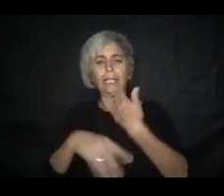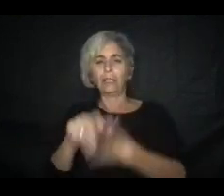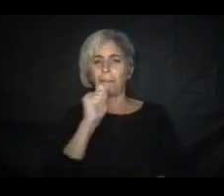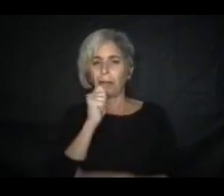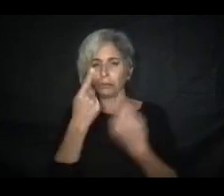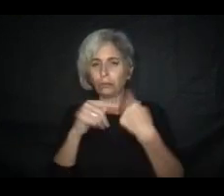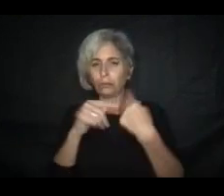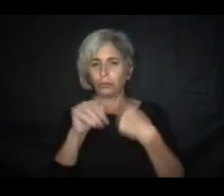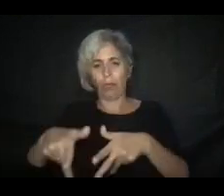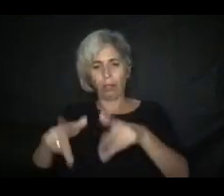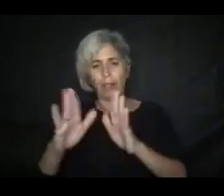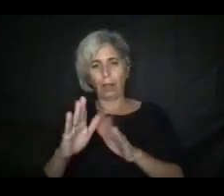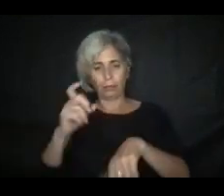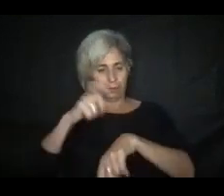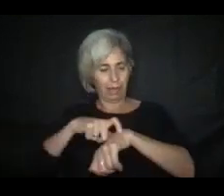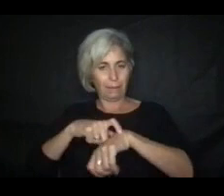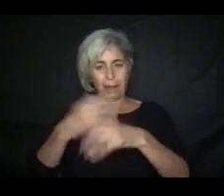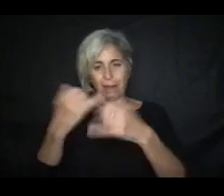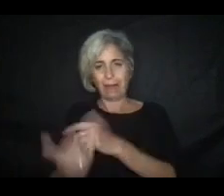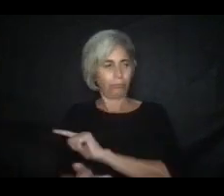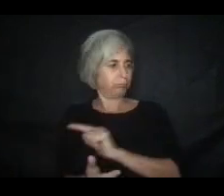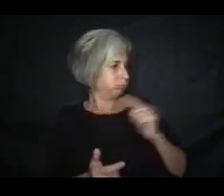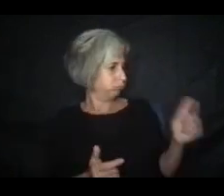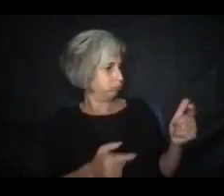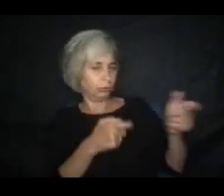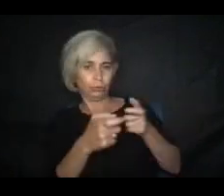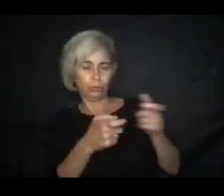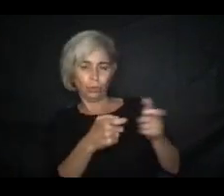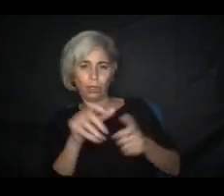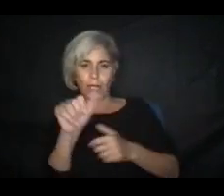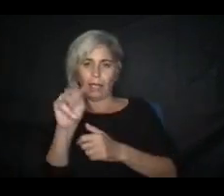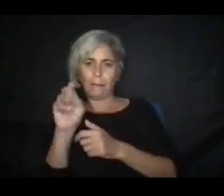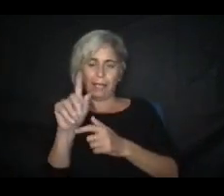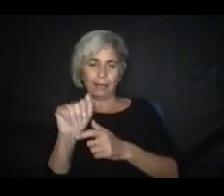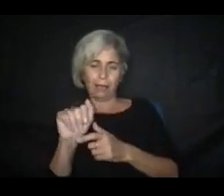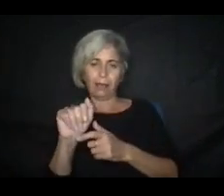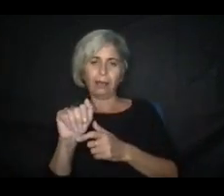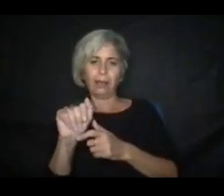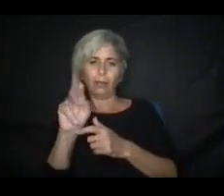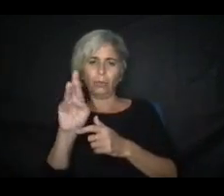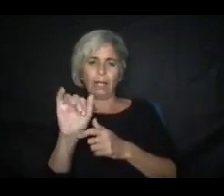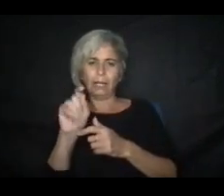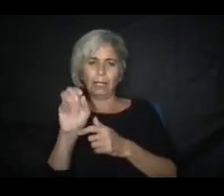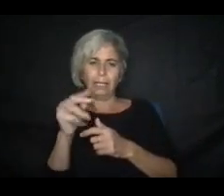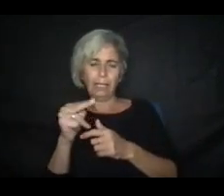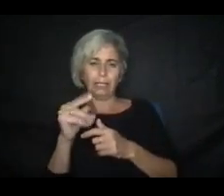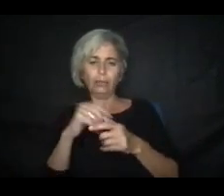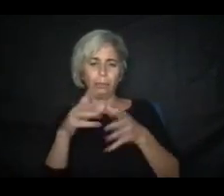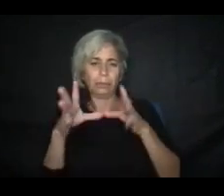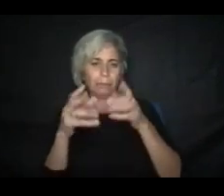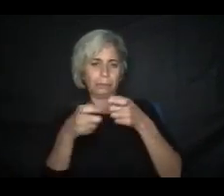your allotted time. I will now turn control over to Amanda Radigan, who will be moderating today's meeting.